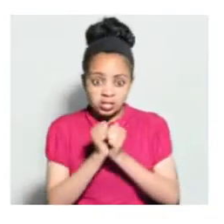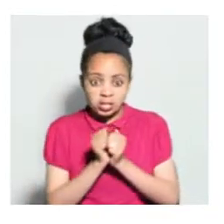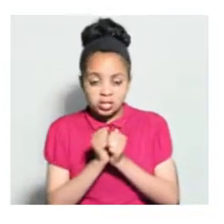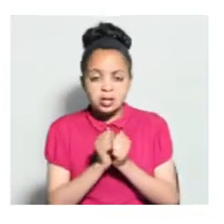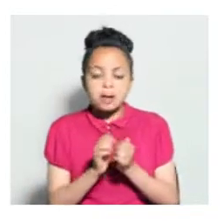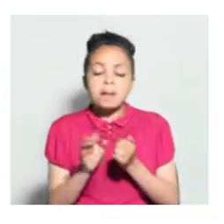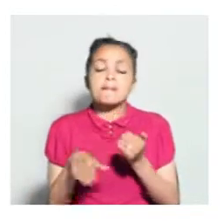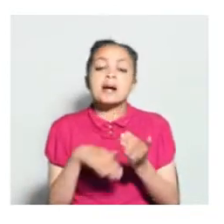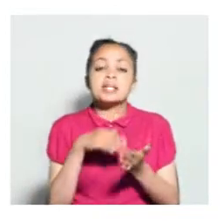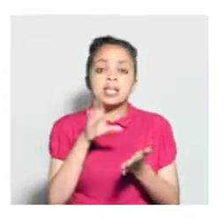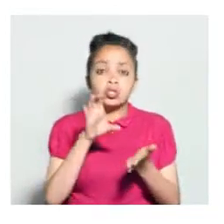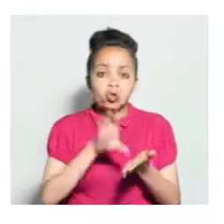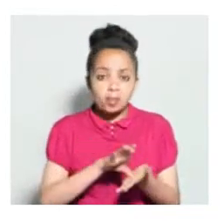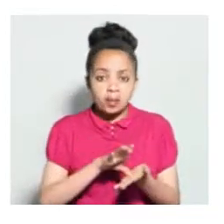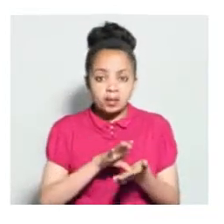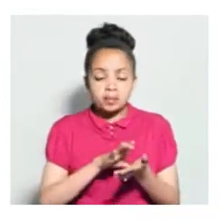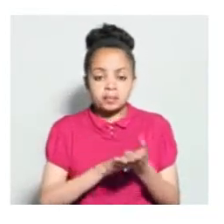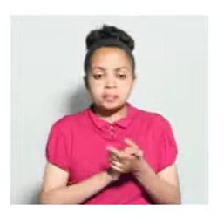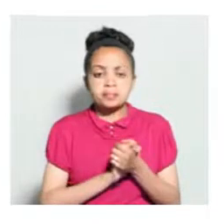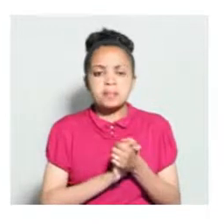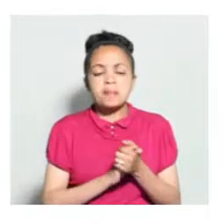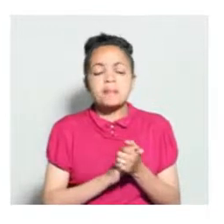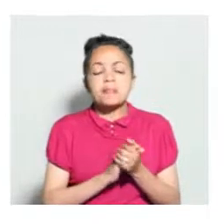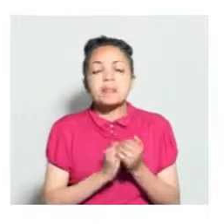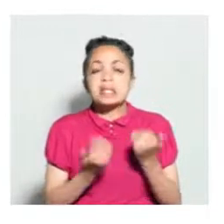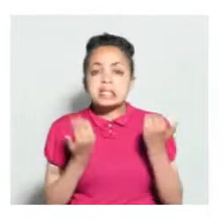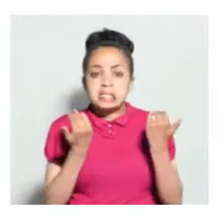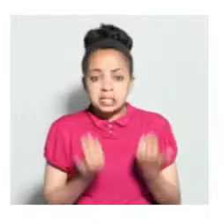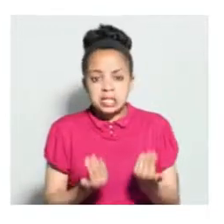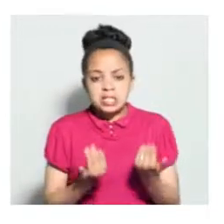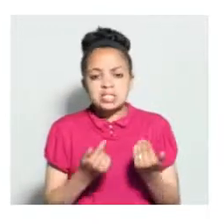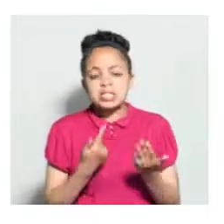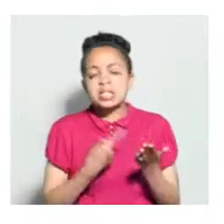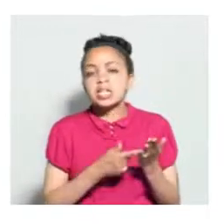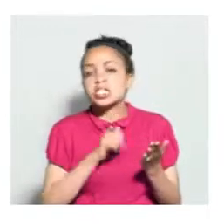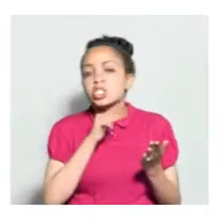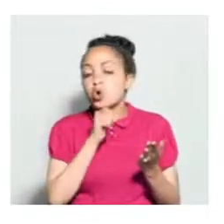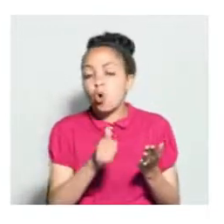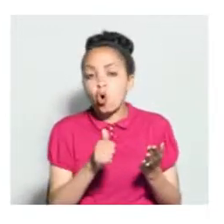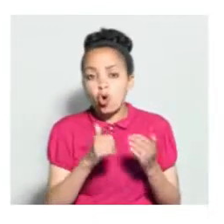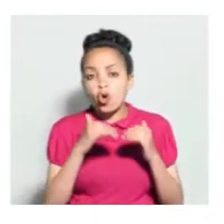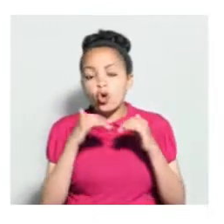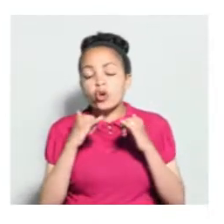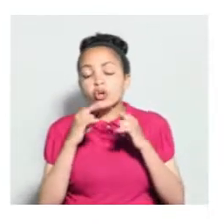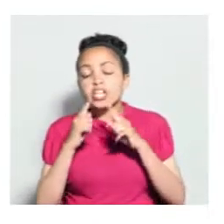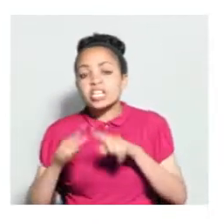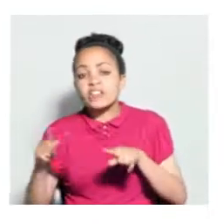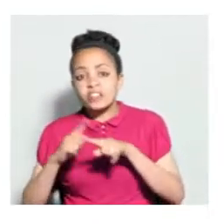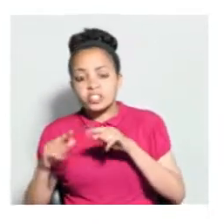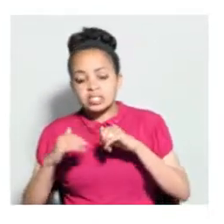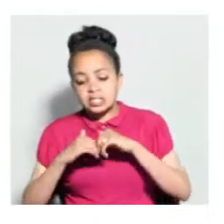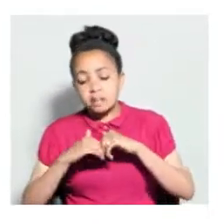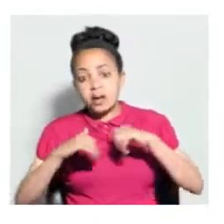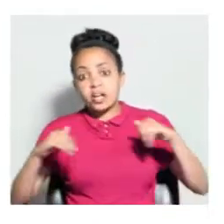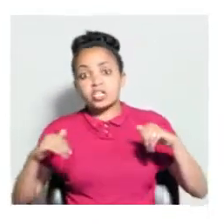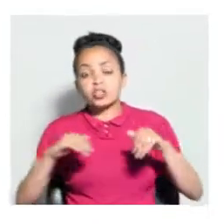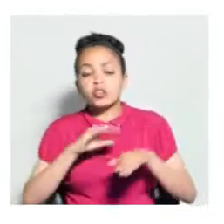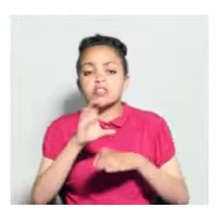by centromere. Still, there is no division or separation of